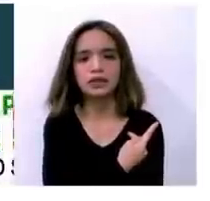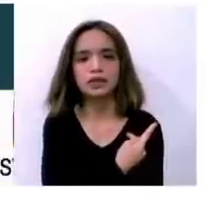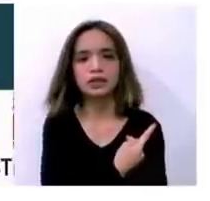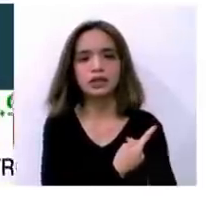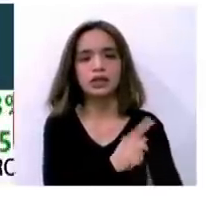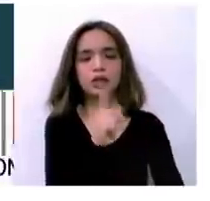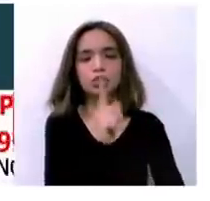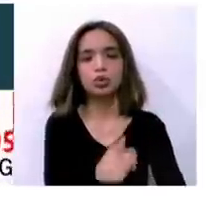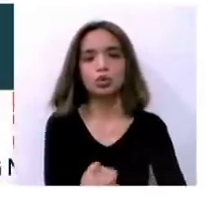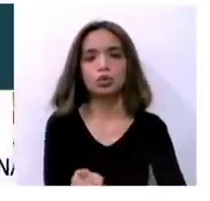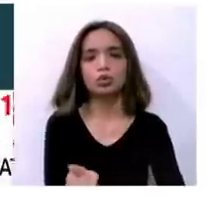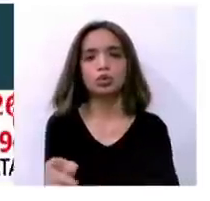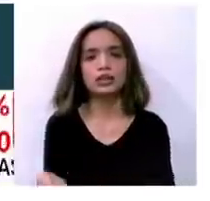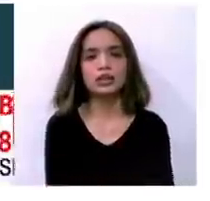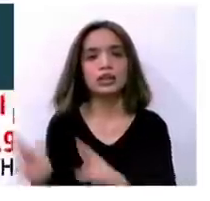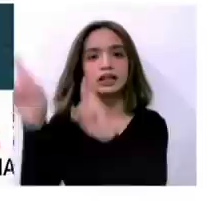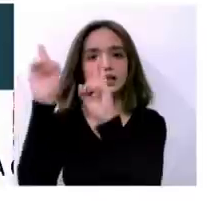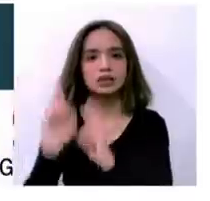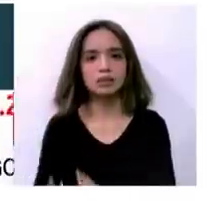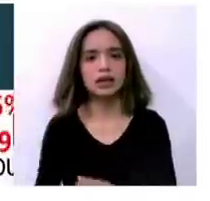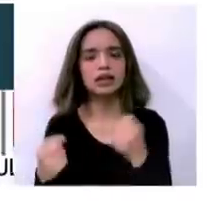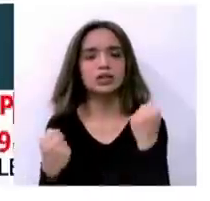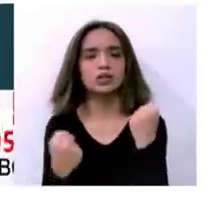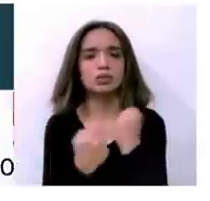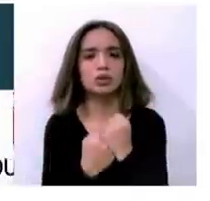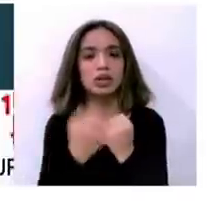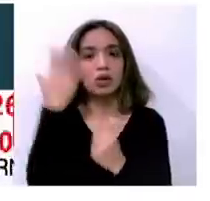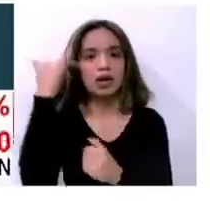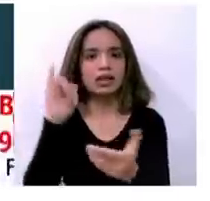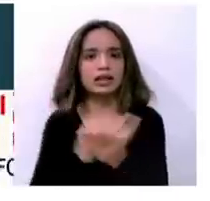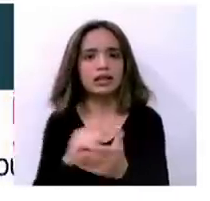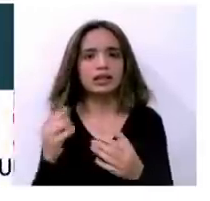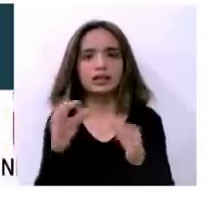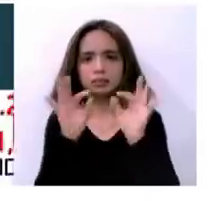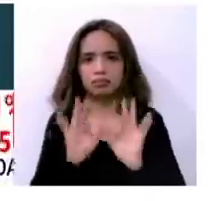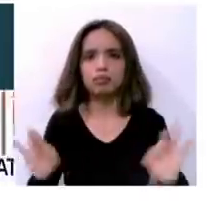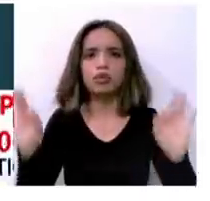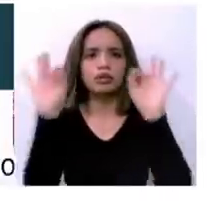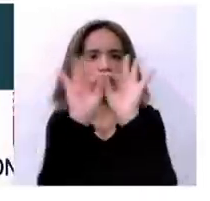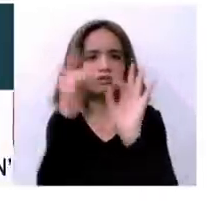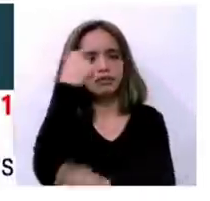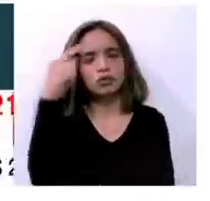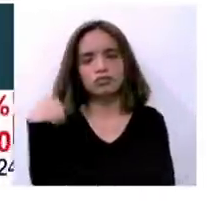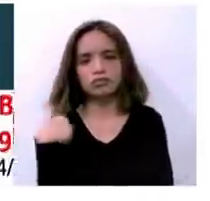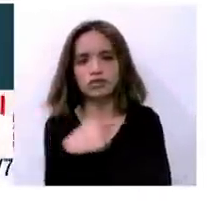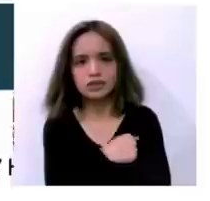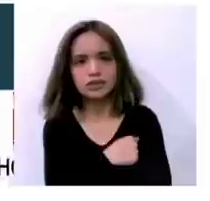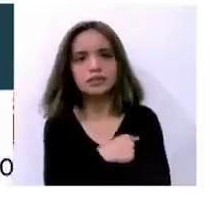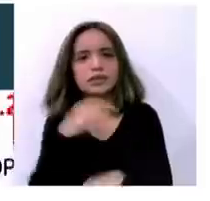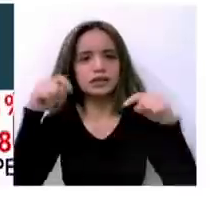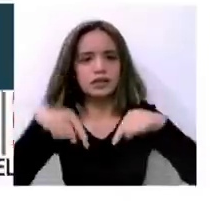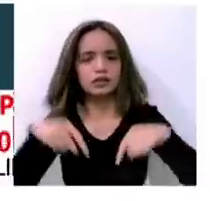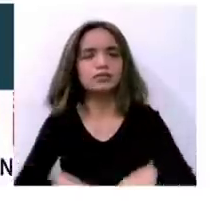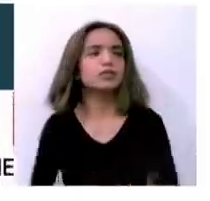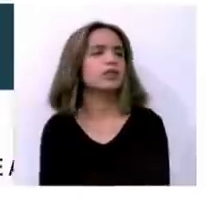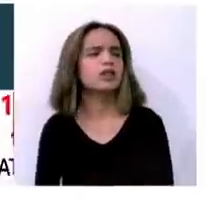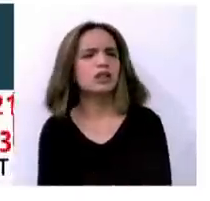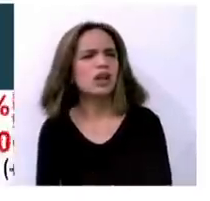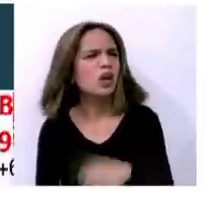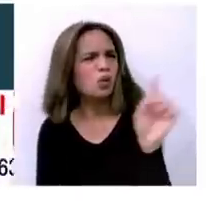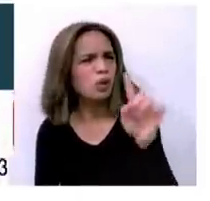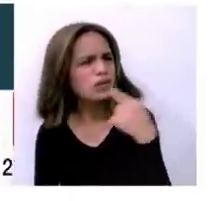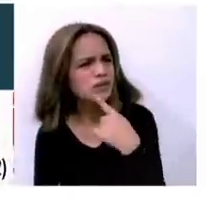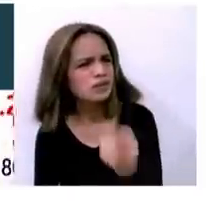fully respect that and we support that, as that is very important for us, all of us in this country. What did he tell